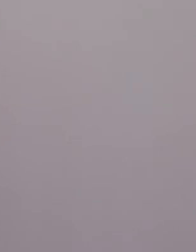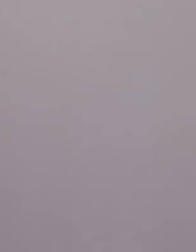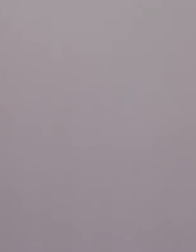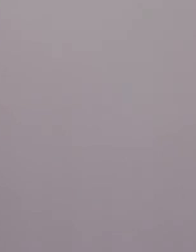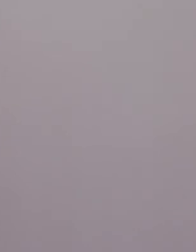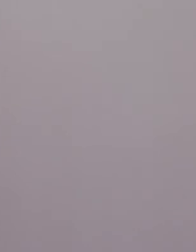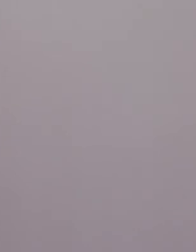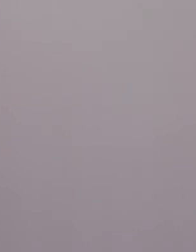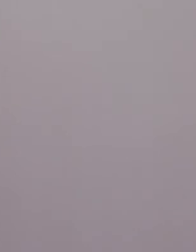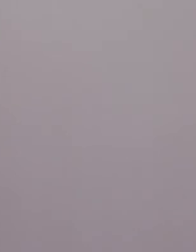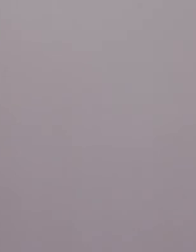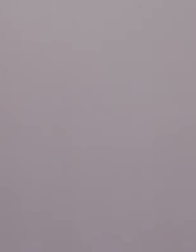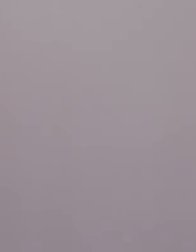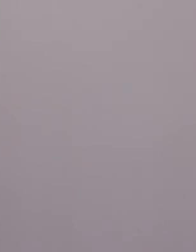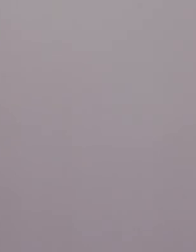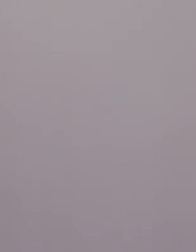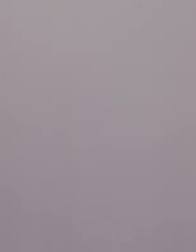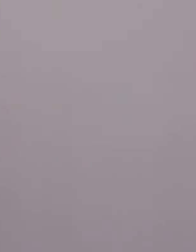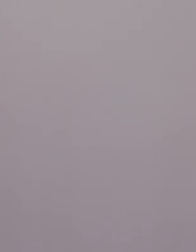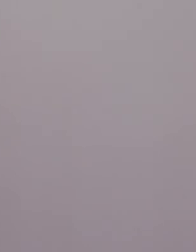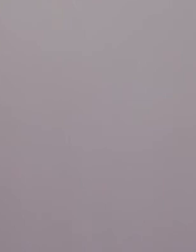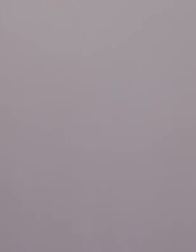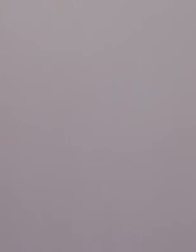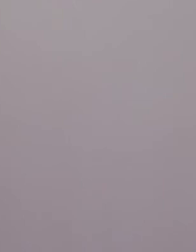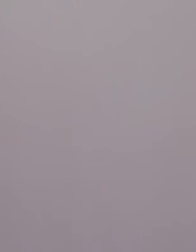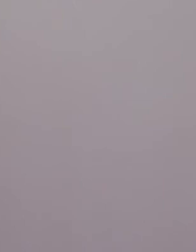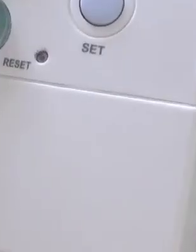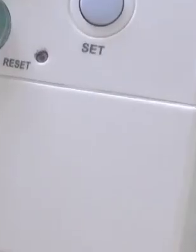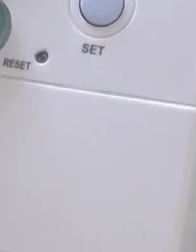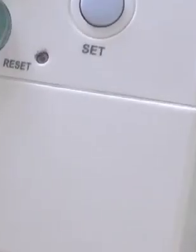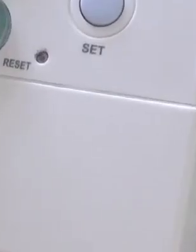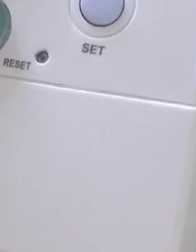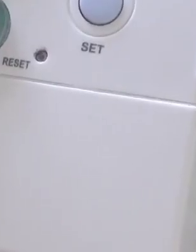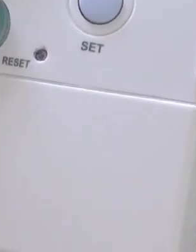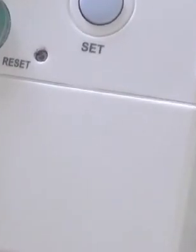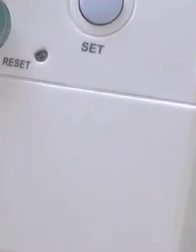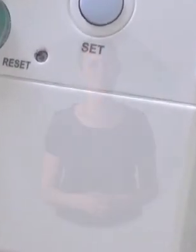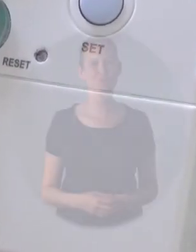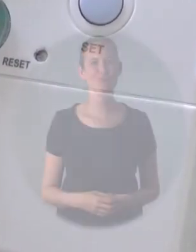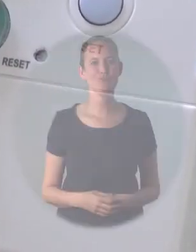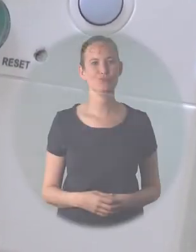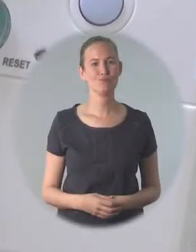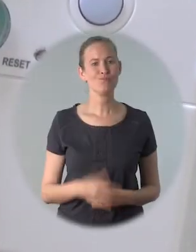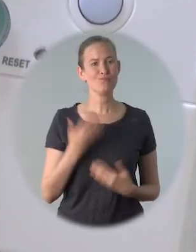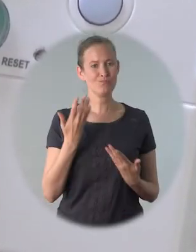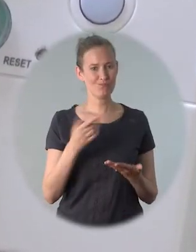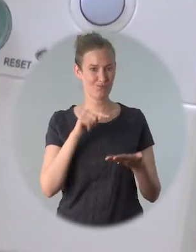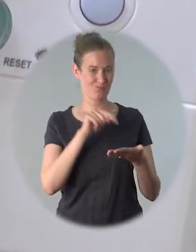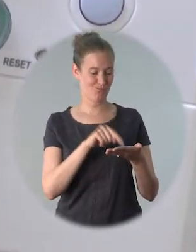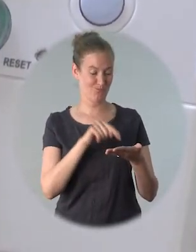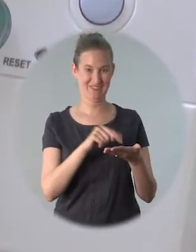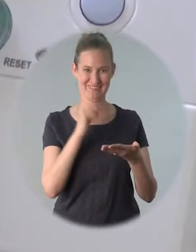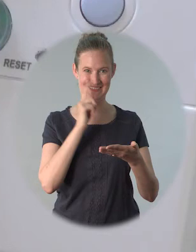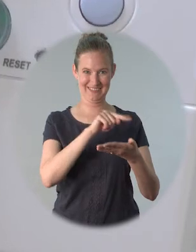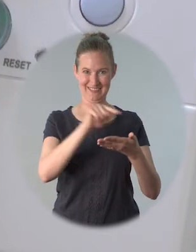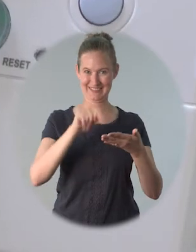Saturday and Sunday unless I was using the factory settings. This is the programme and the display is in normal mode. It